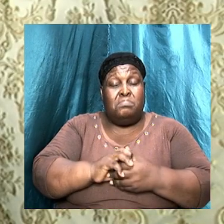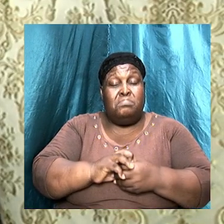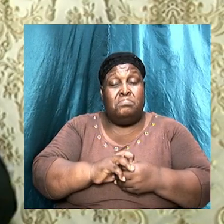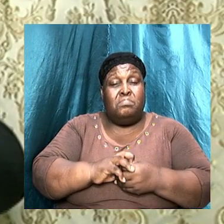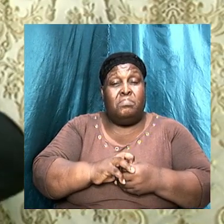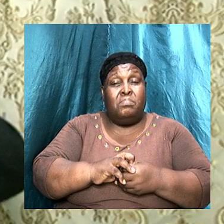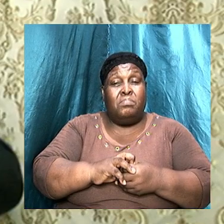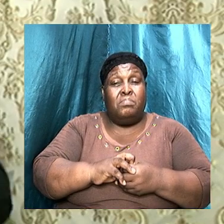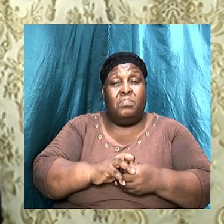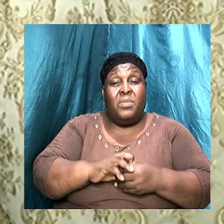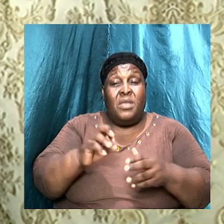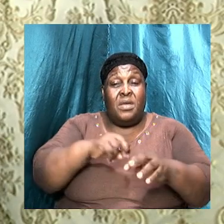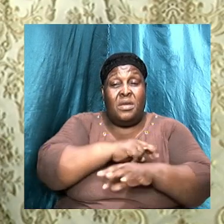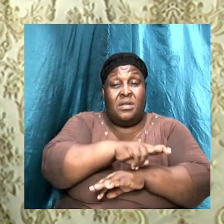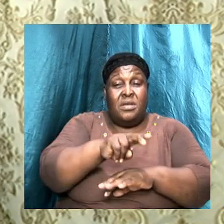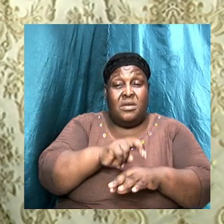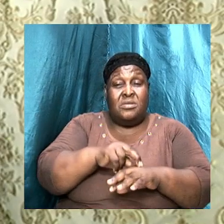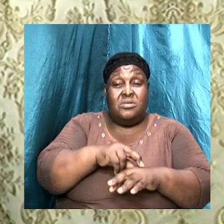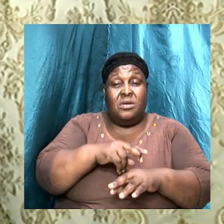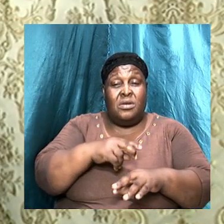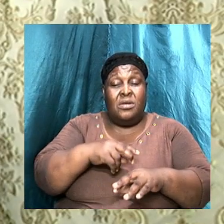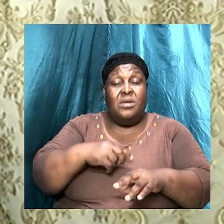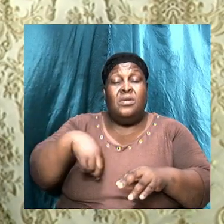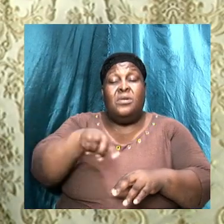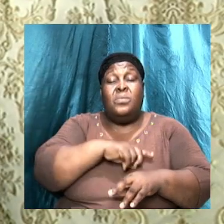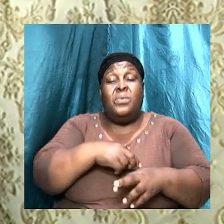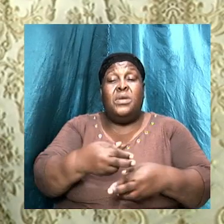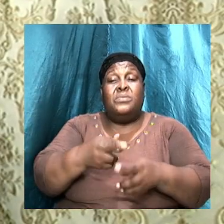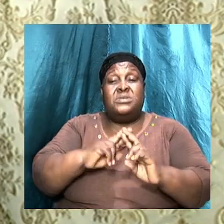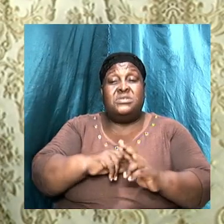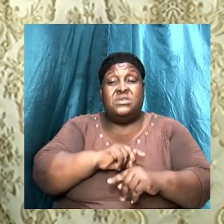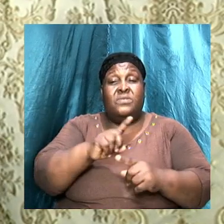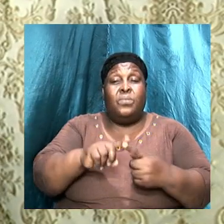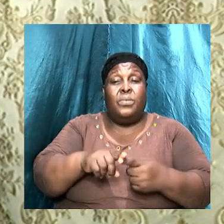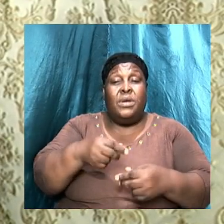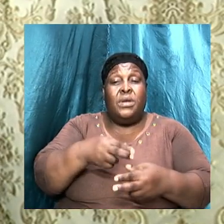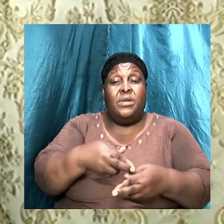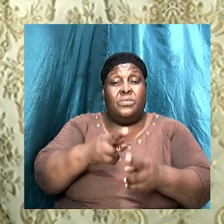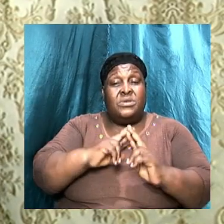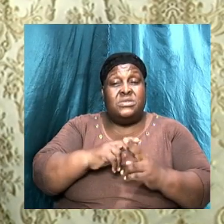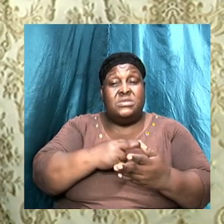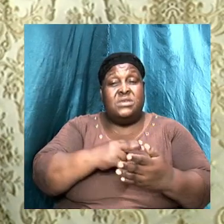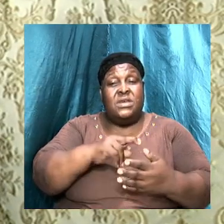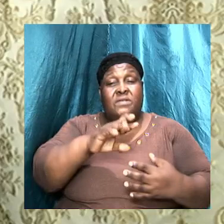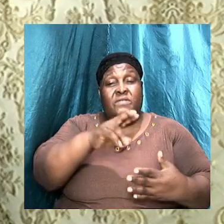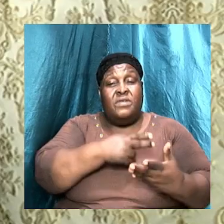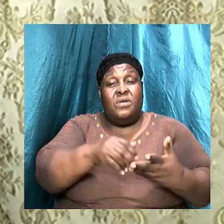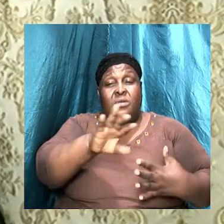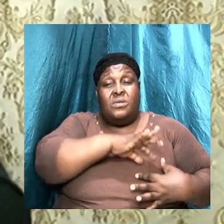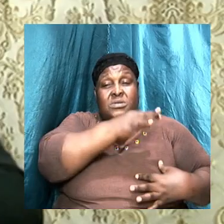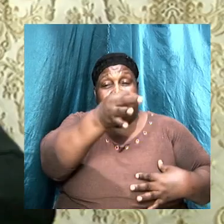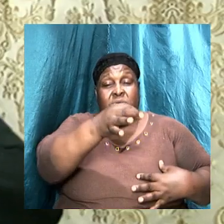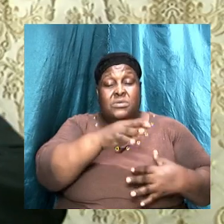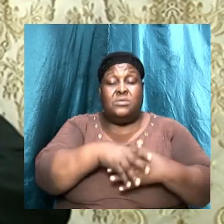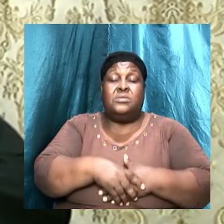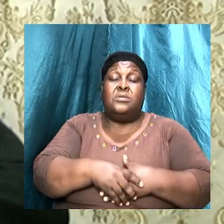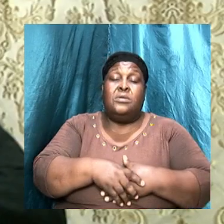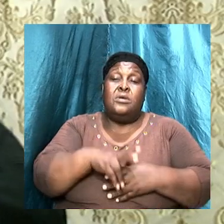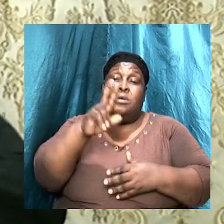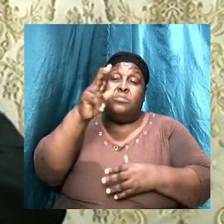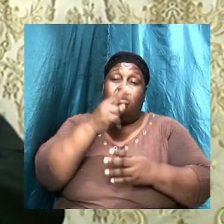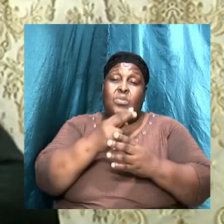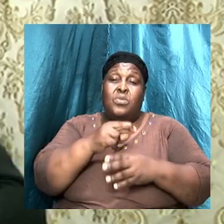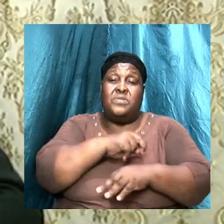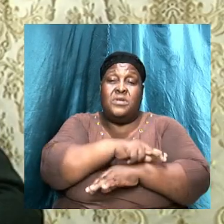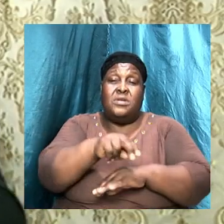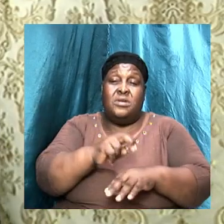and a nature that we receive when we receive the Spirit of God when we were born again both natures have